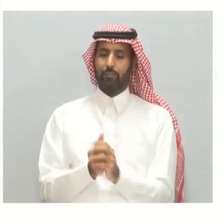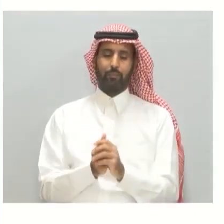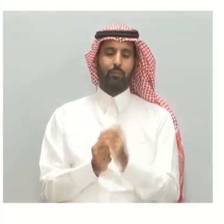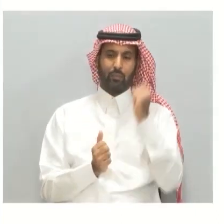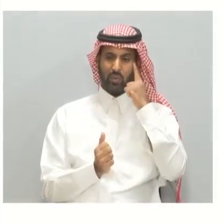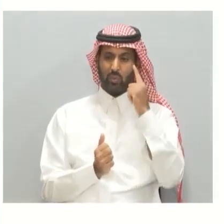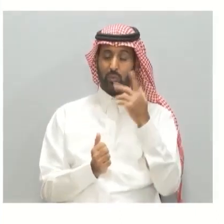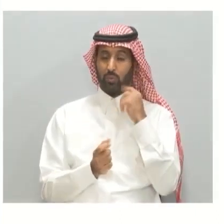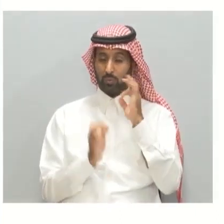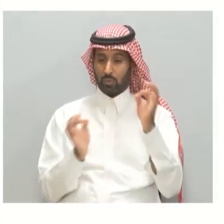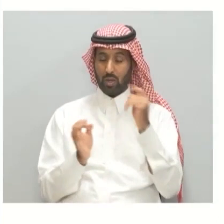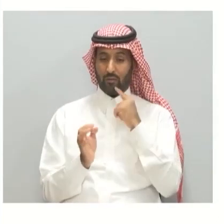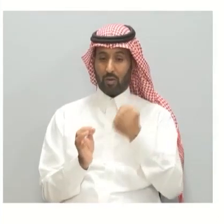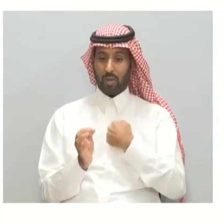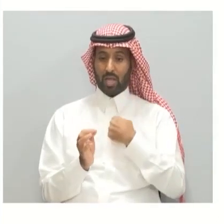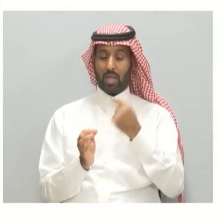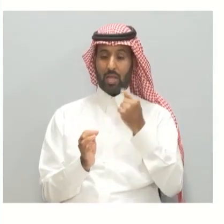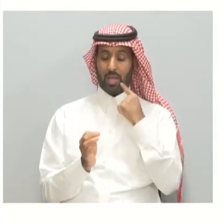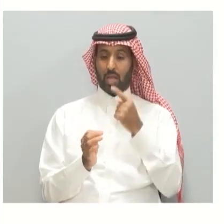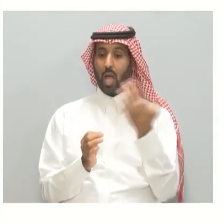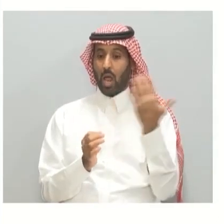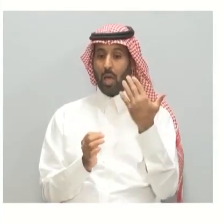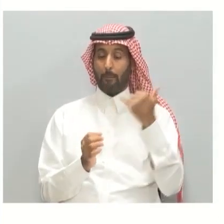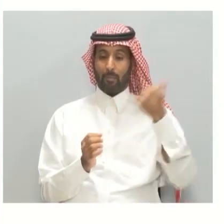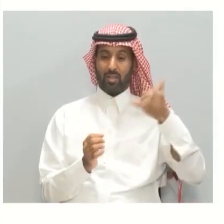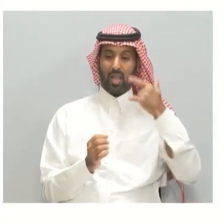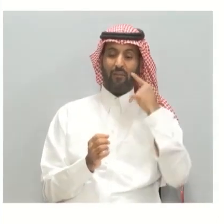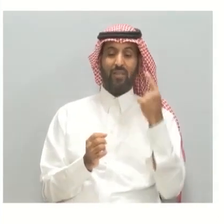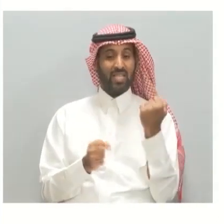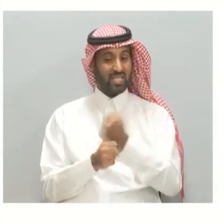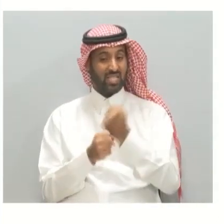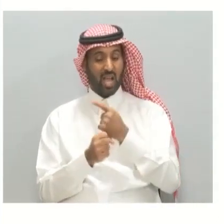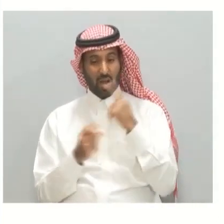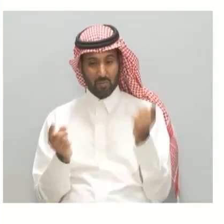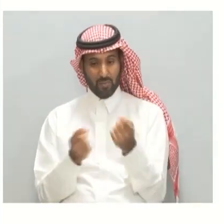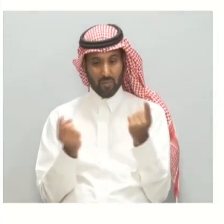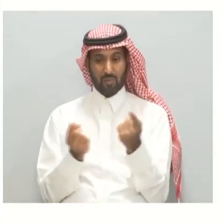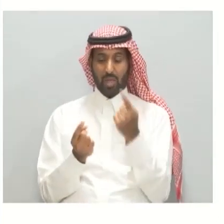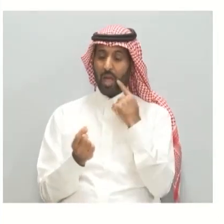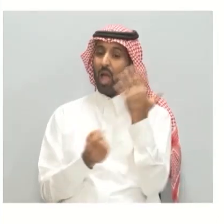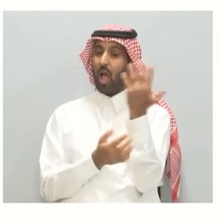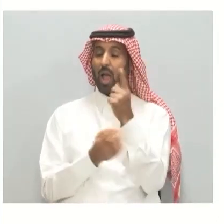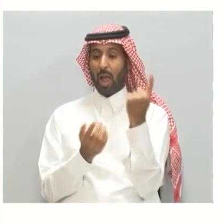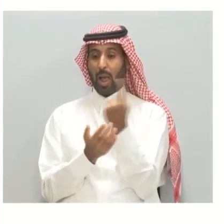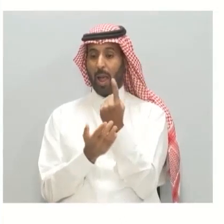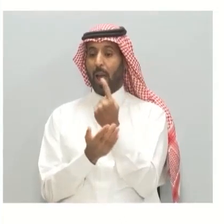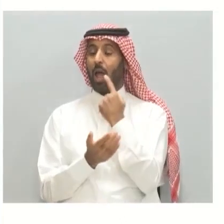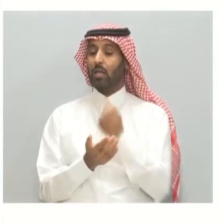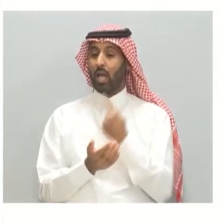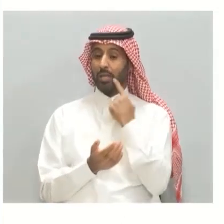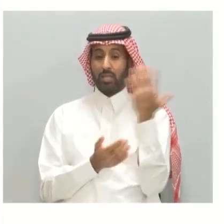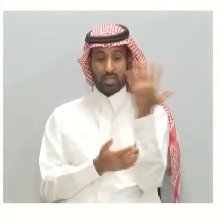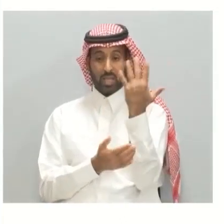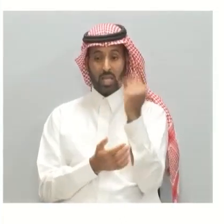think it's perfect for me. I am interested in working in nature and taking care of things. I like trees. I